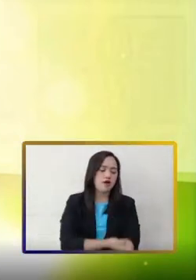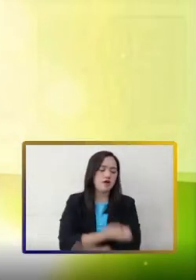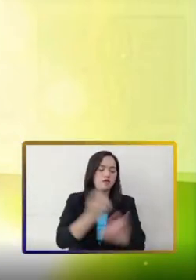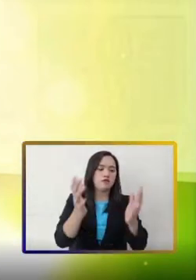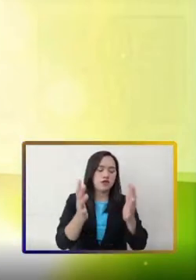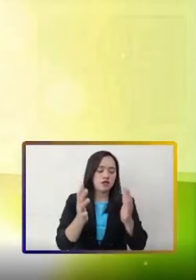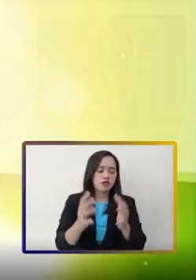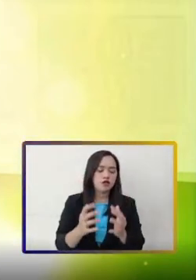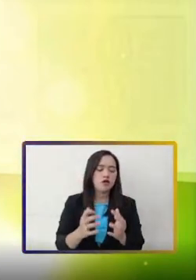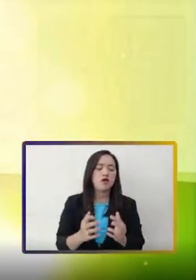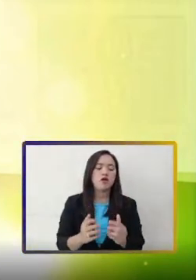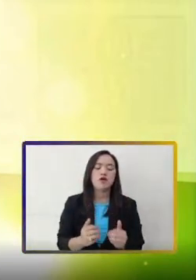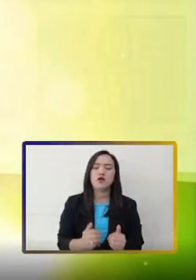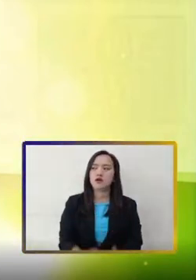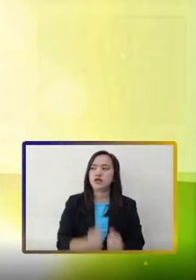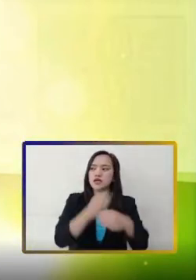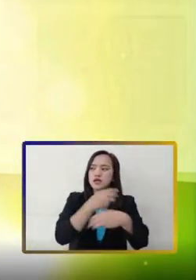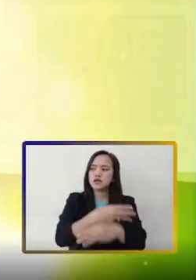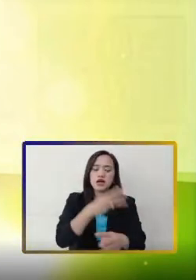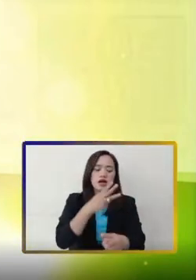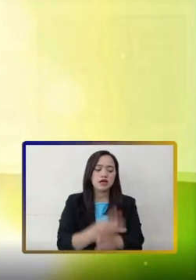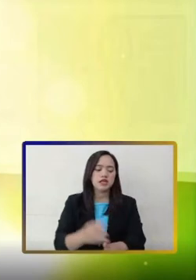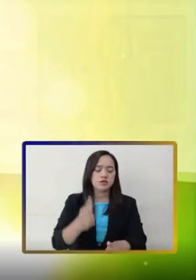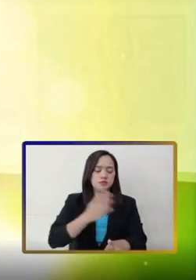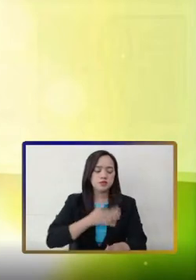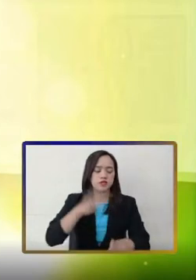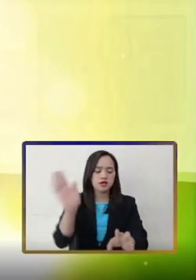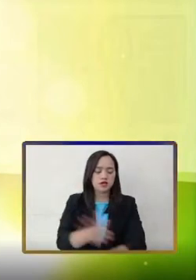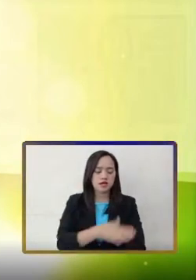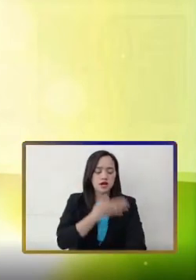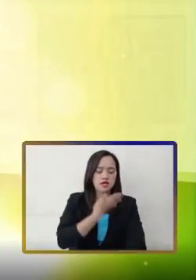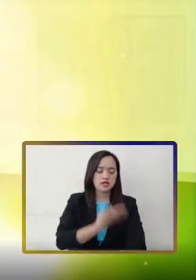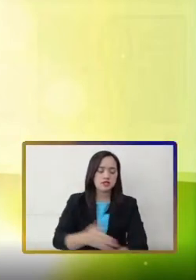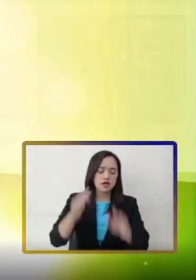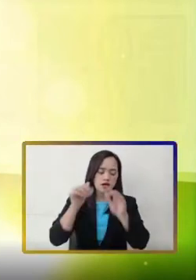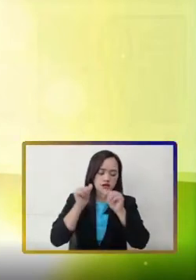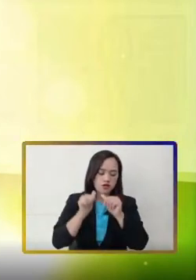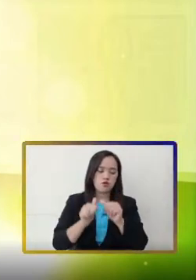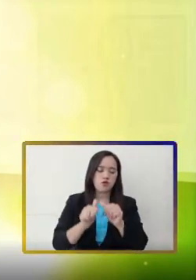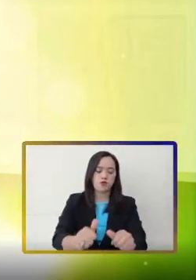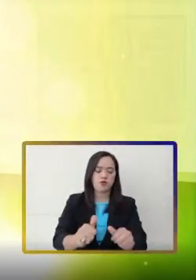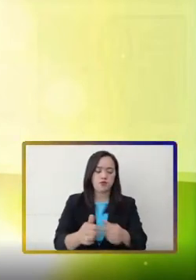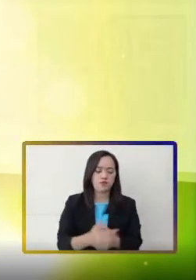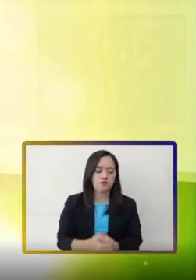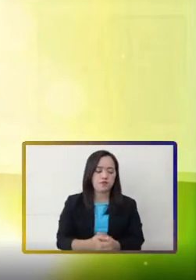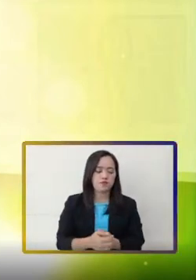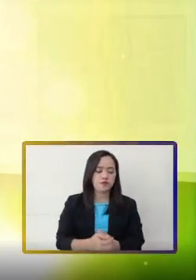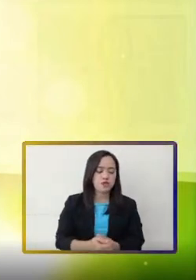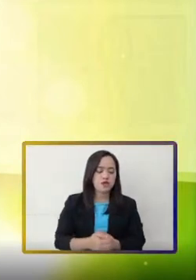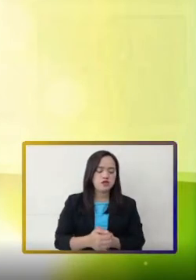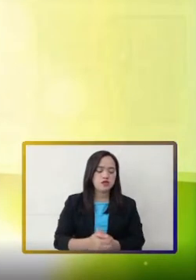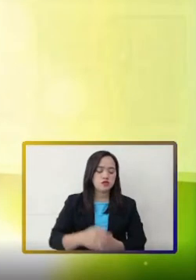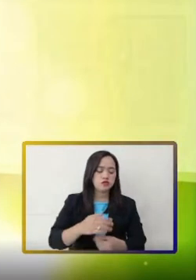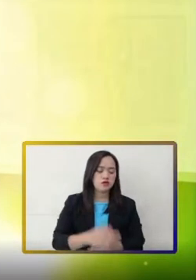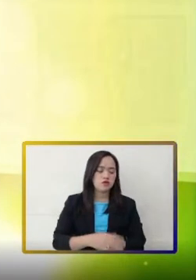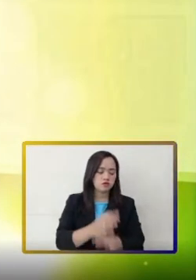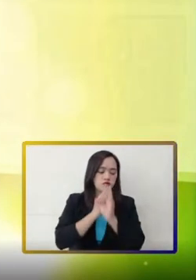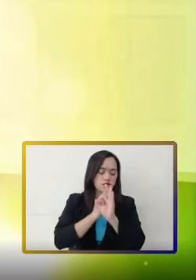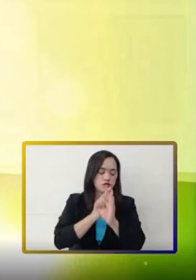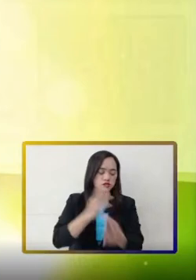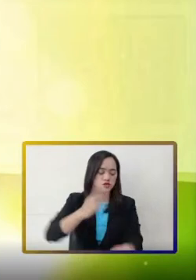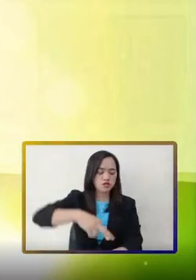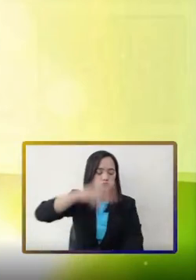my every longing, keeps me singing as I go. Third stanza. Feasting on